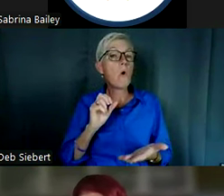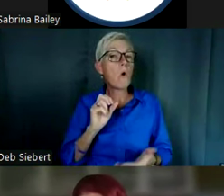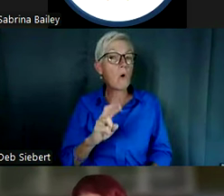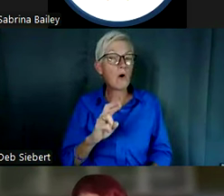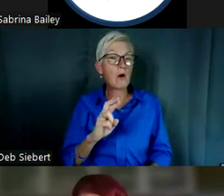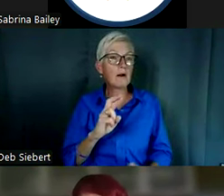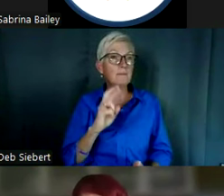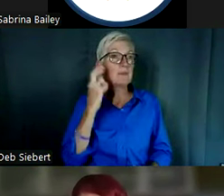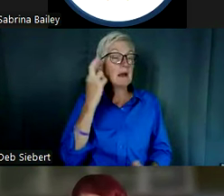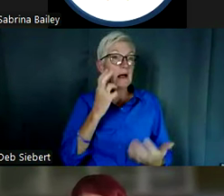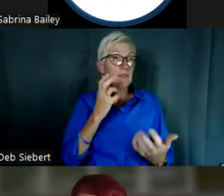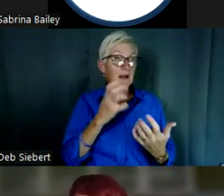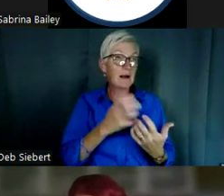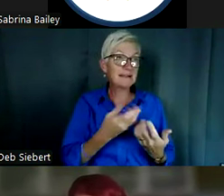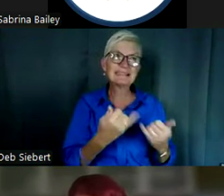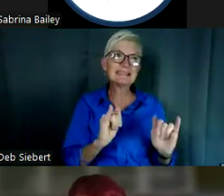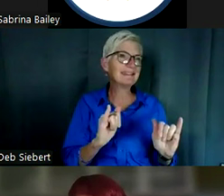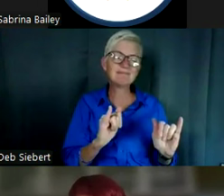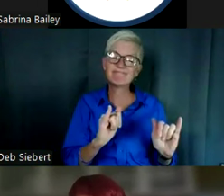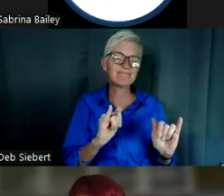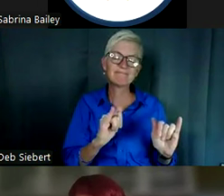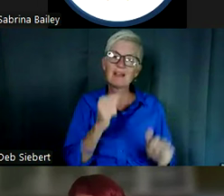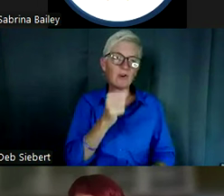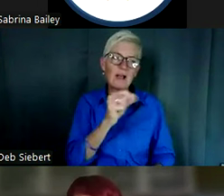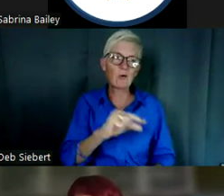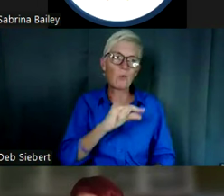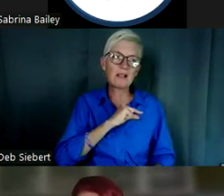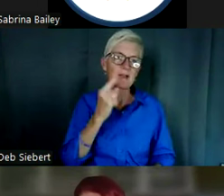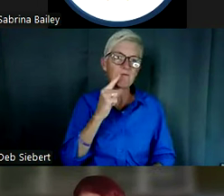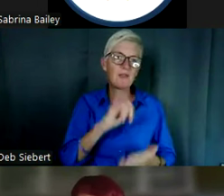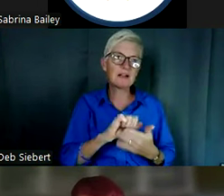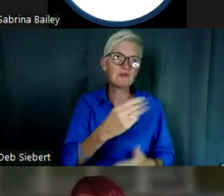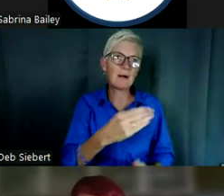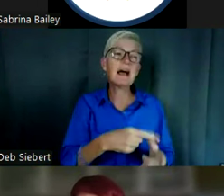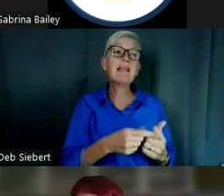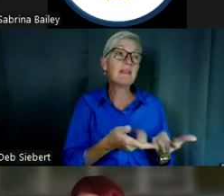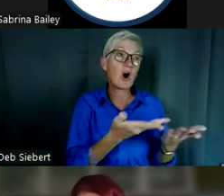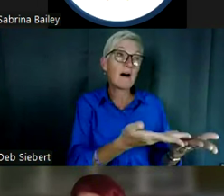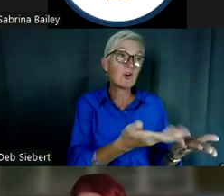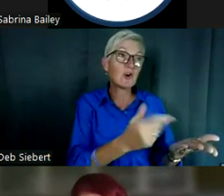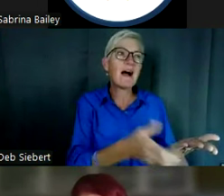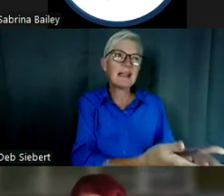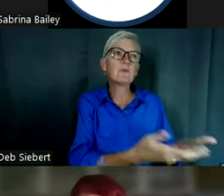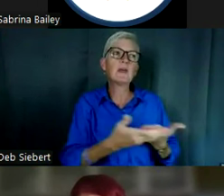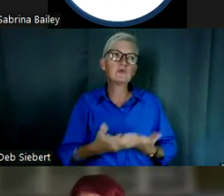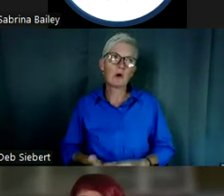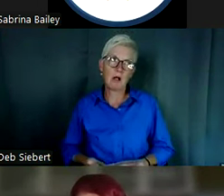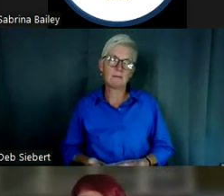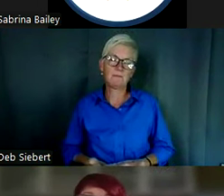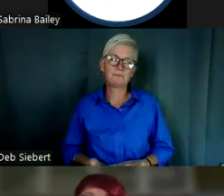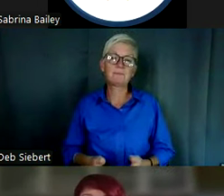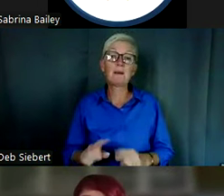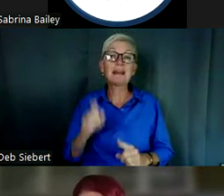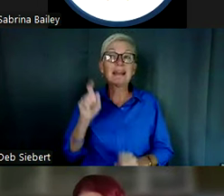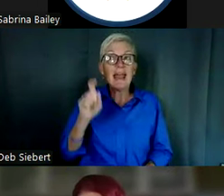that even with the accommodation, the person is still not qualified to do the job, then I can withdraw that offer of employment at this phase. But it has